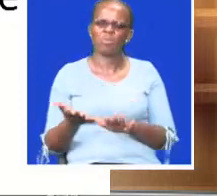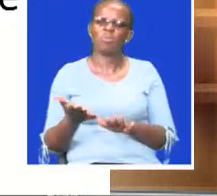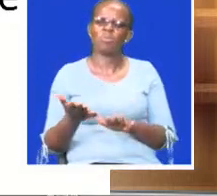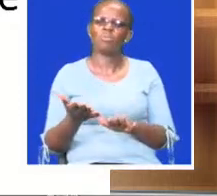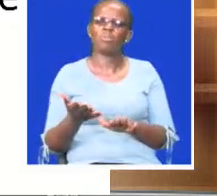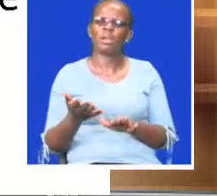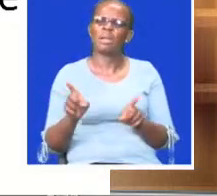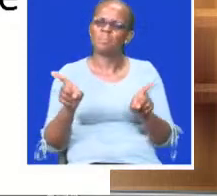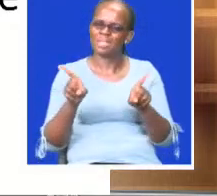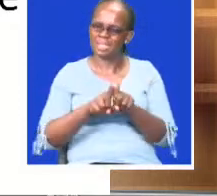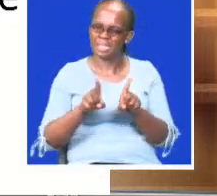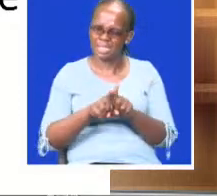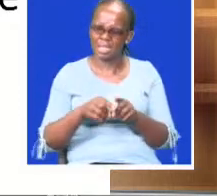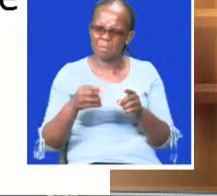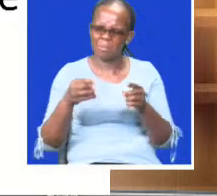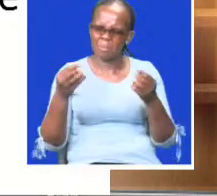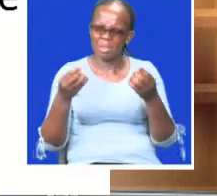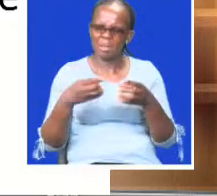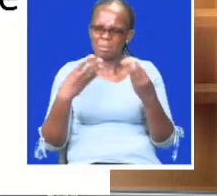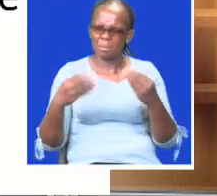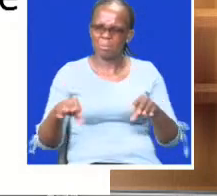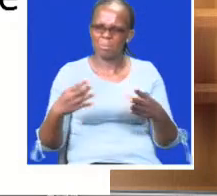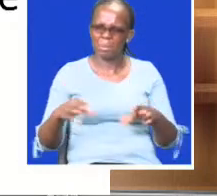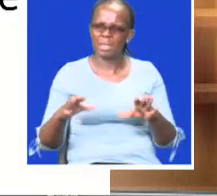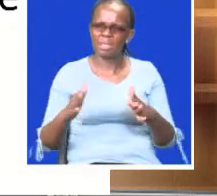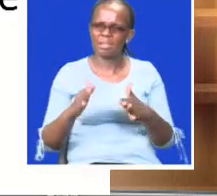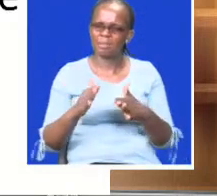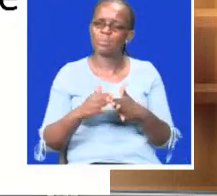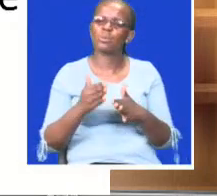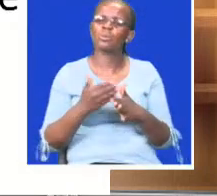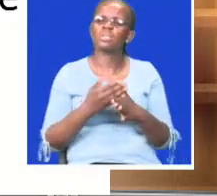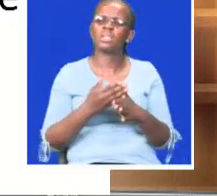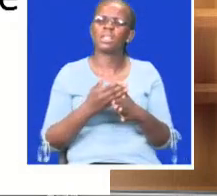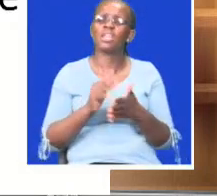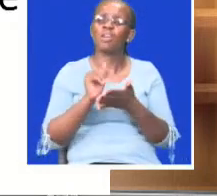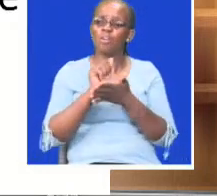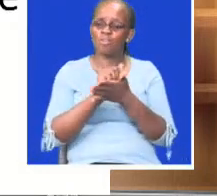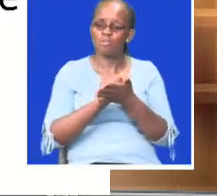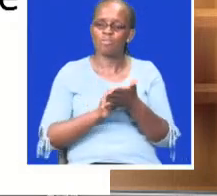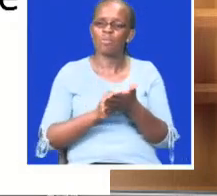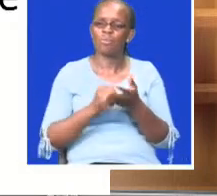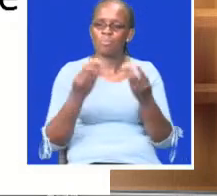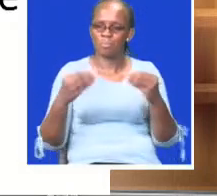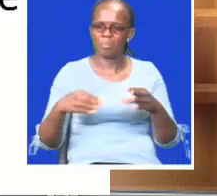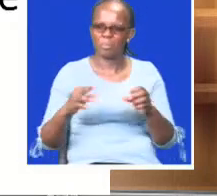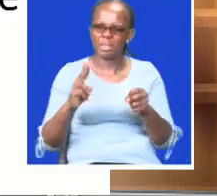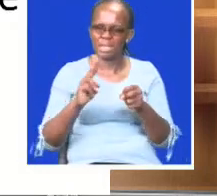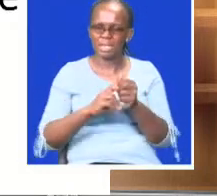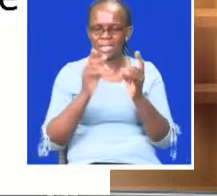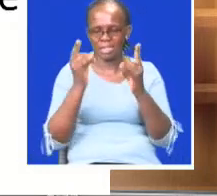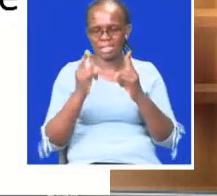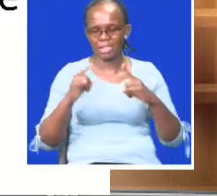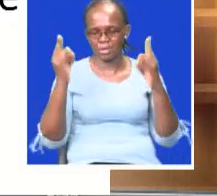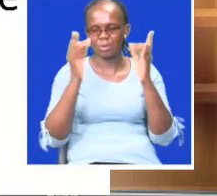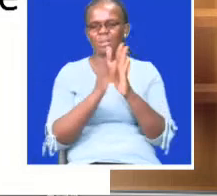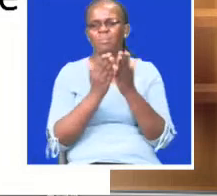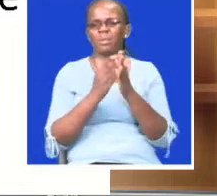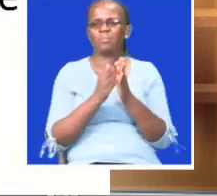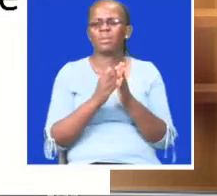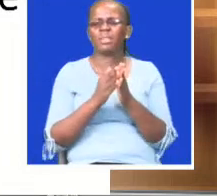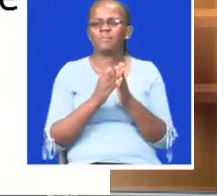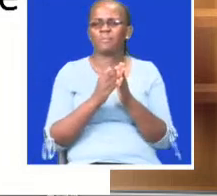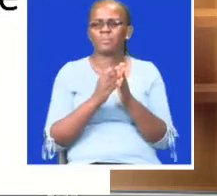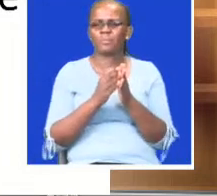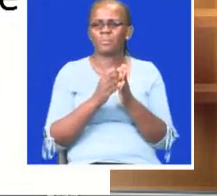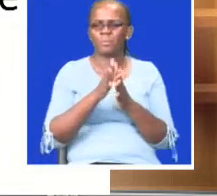taken. Also, Romans 6 verse 23 says, for the